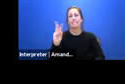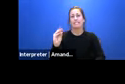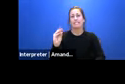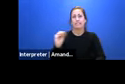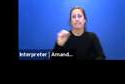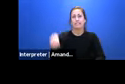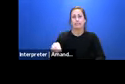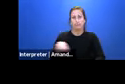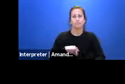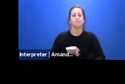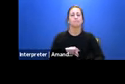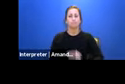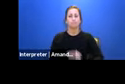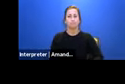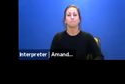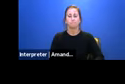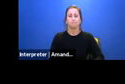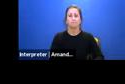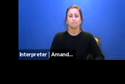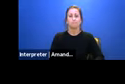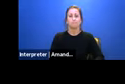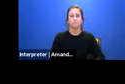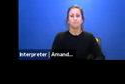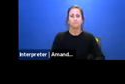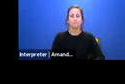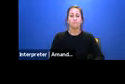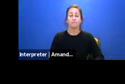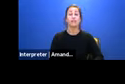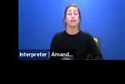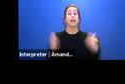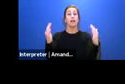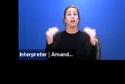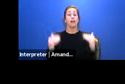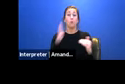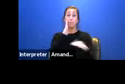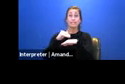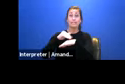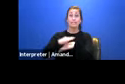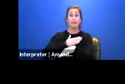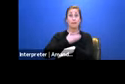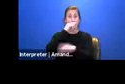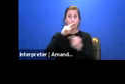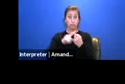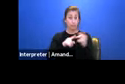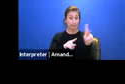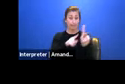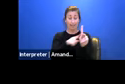We also looked at, am I likely to send my child to a K-8 campus? We have about